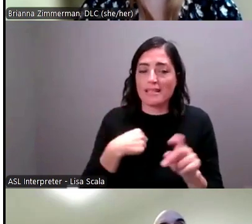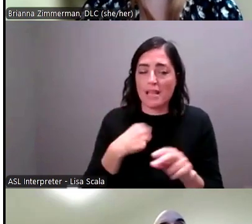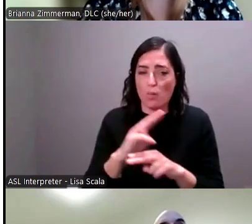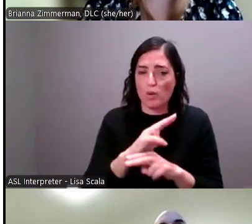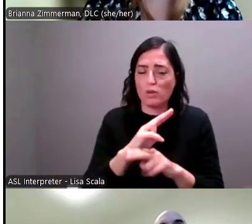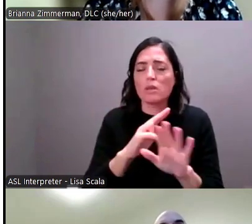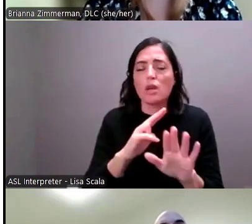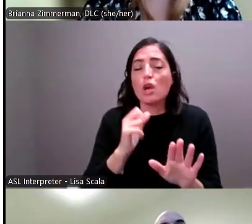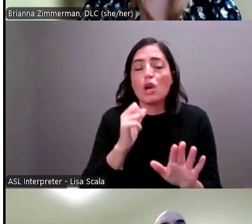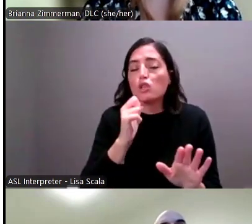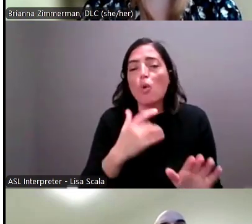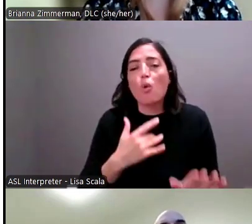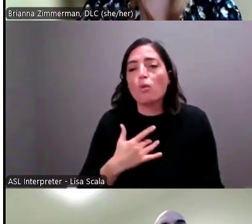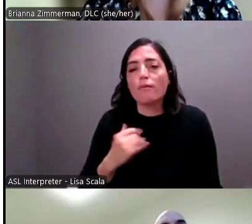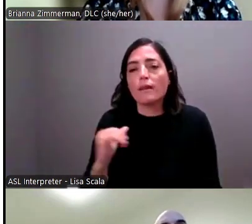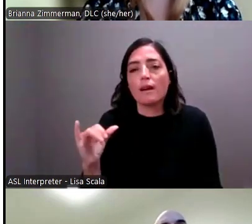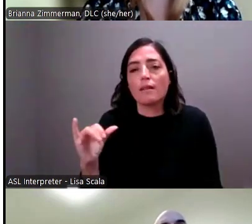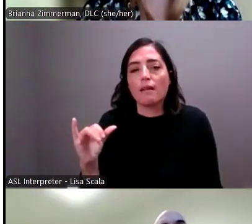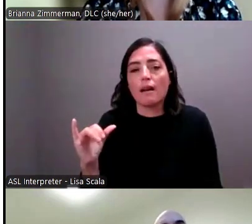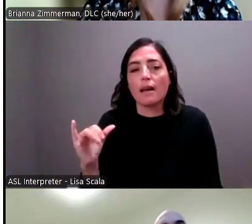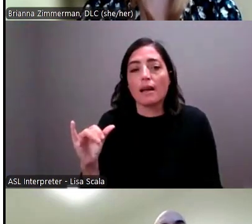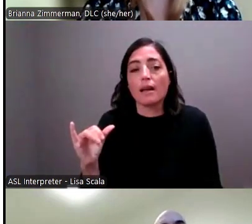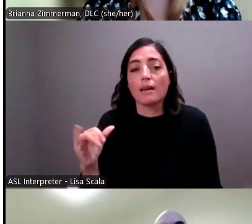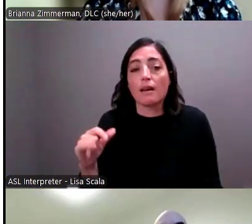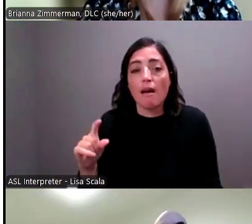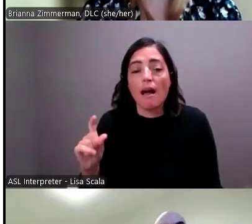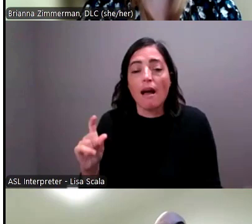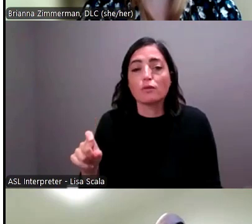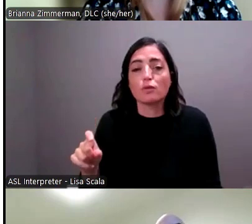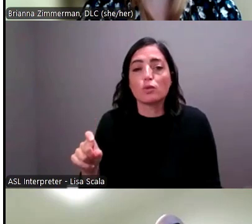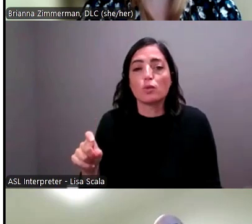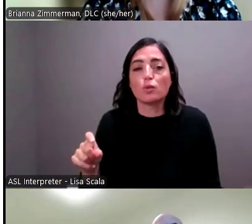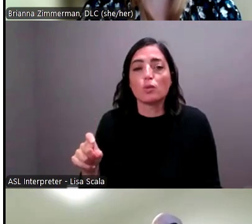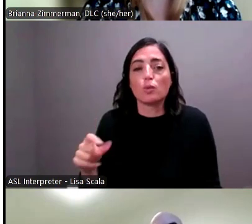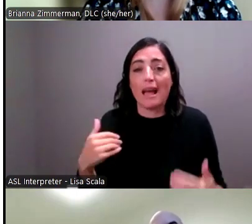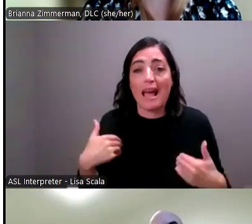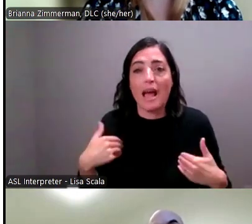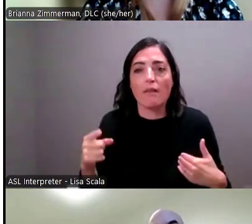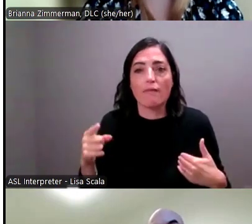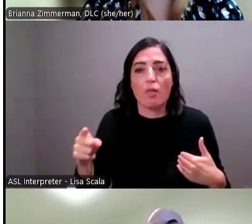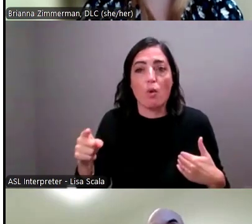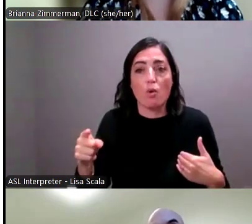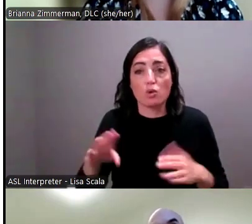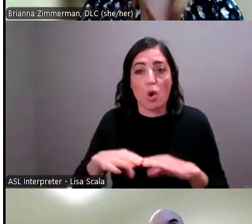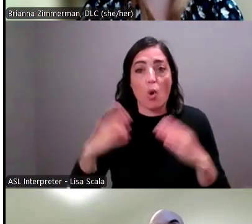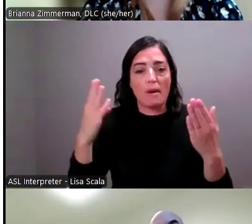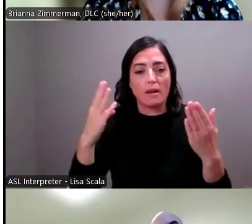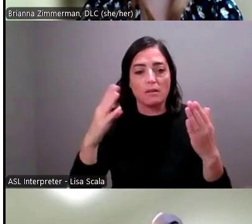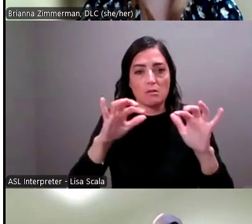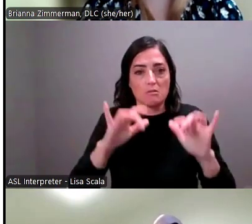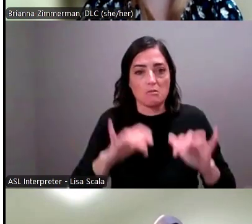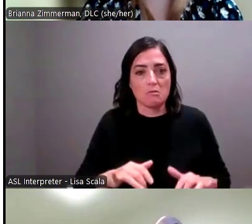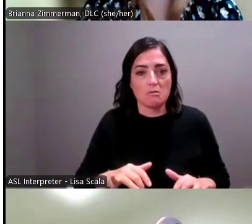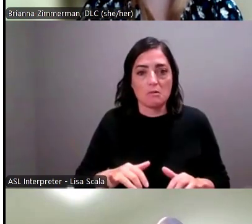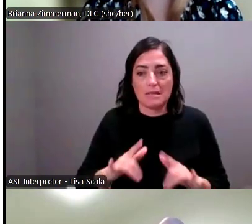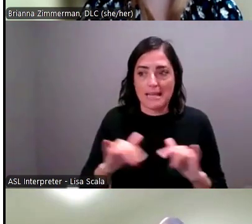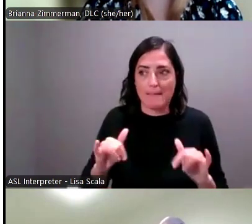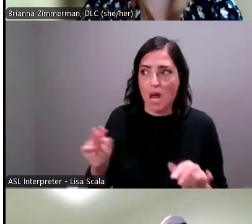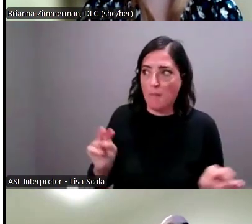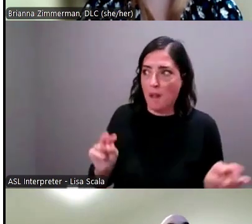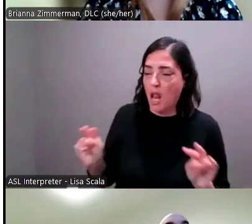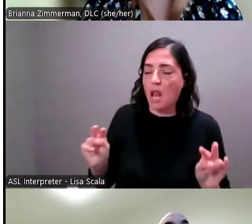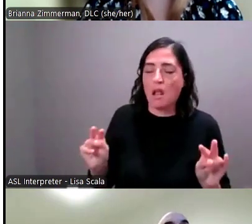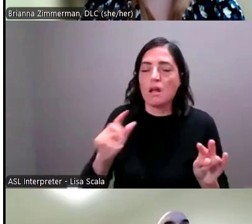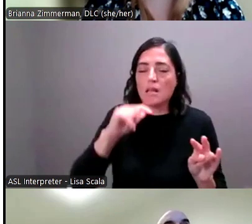Don't feel that that you need to, have those open and available to you while you're doing the